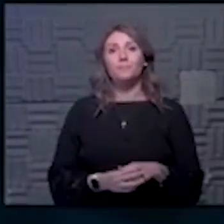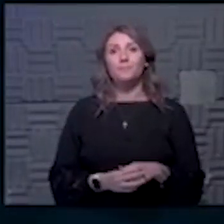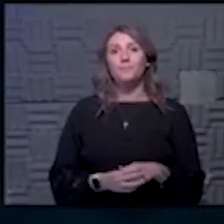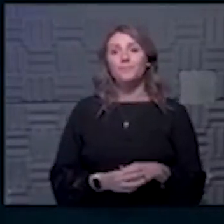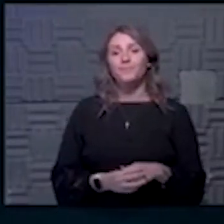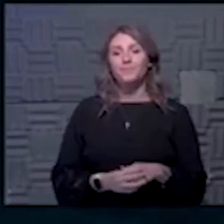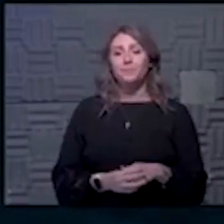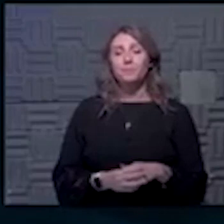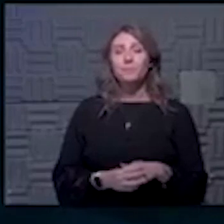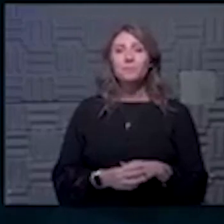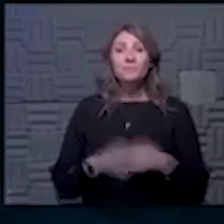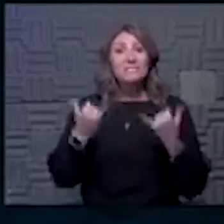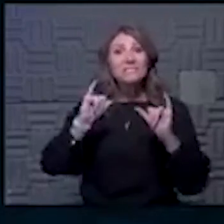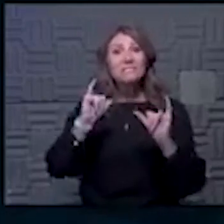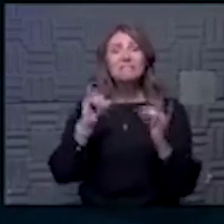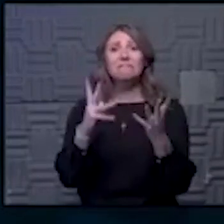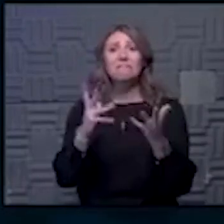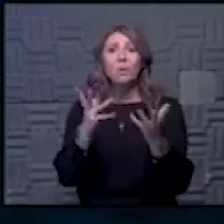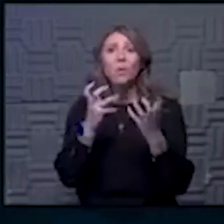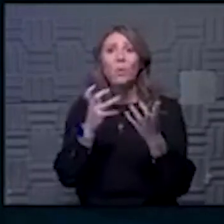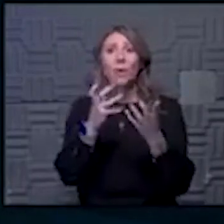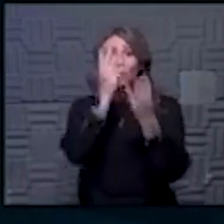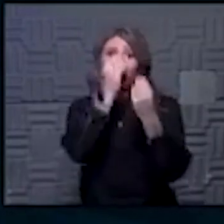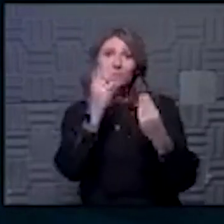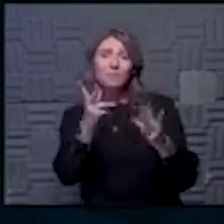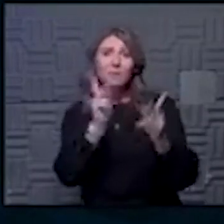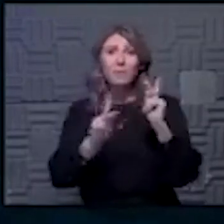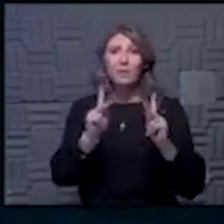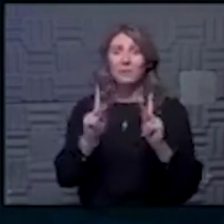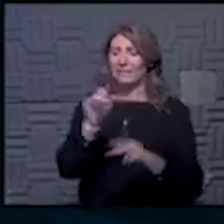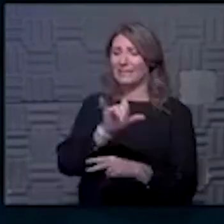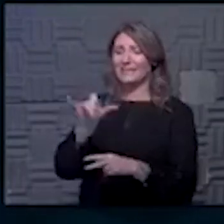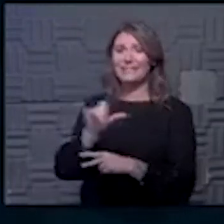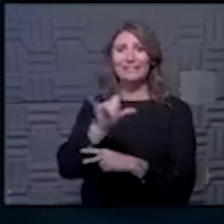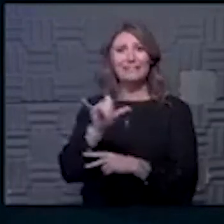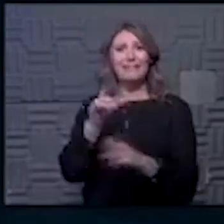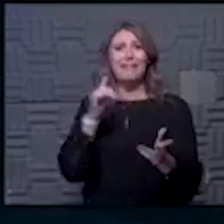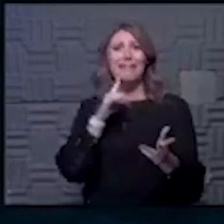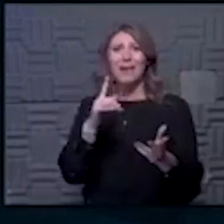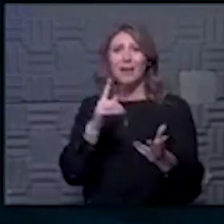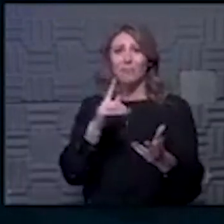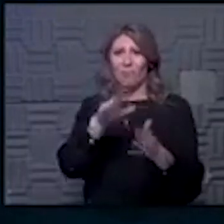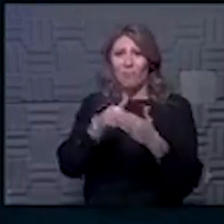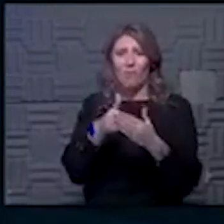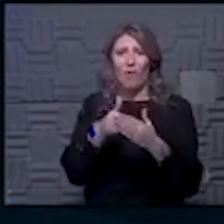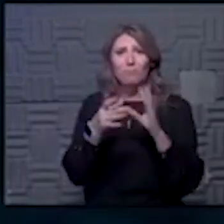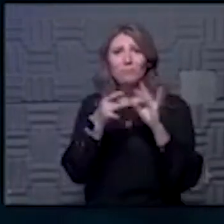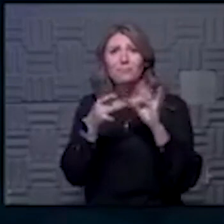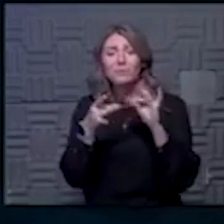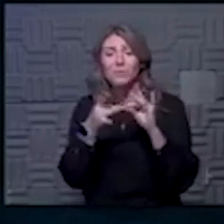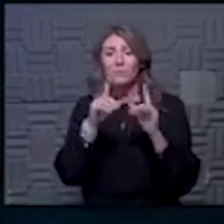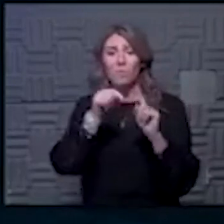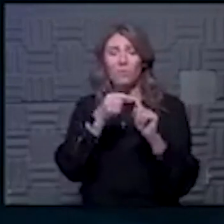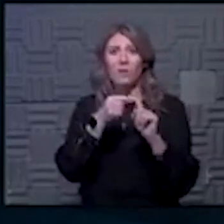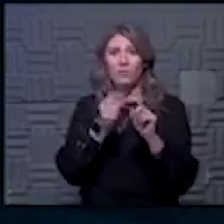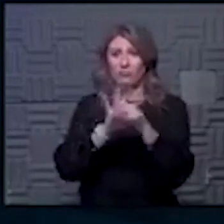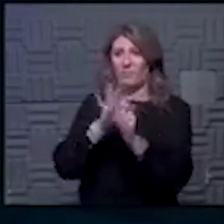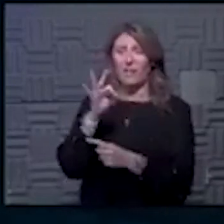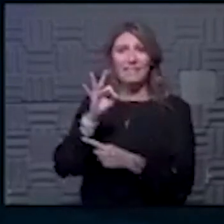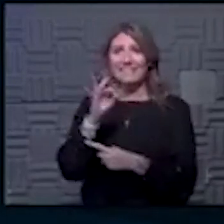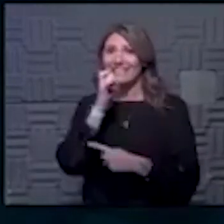to tell people, the same thing as Dr. Bach said, when people don't take COVID